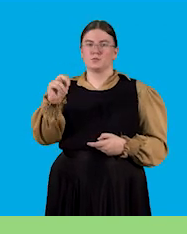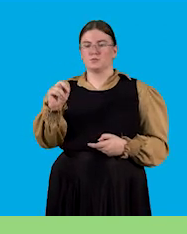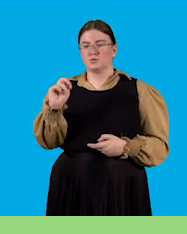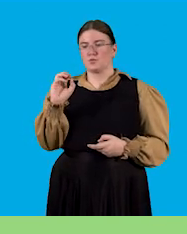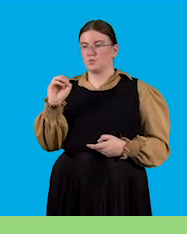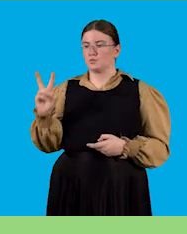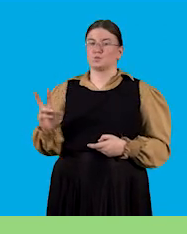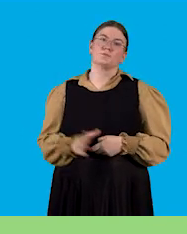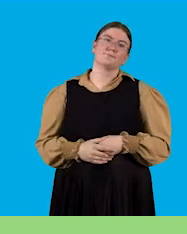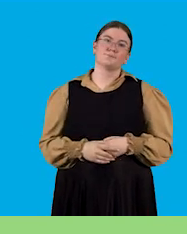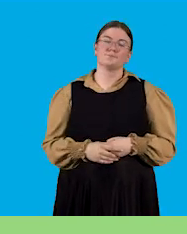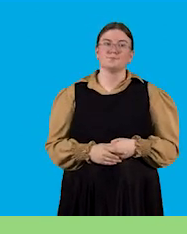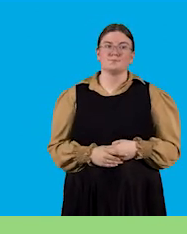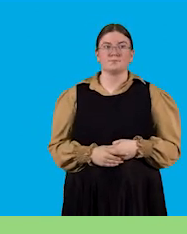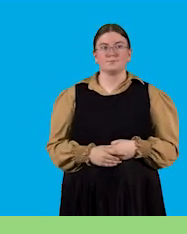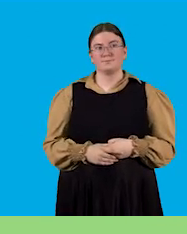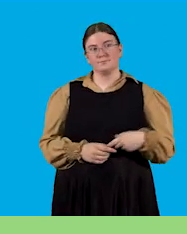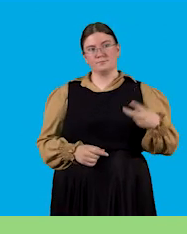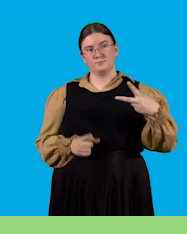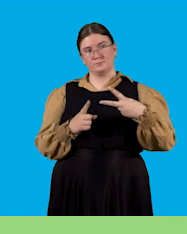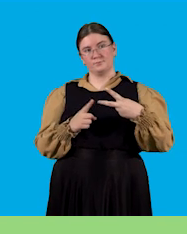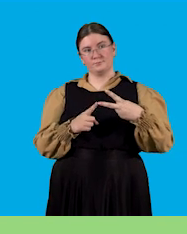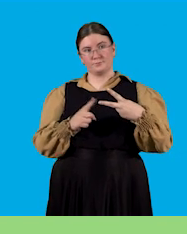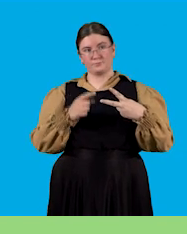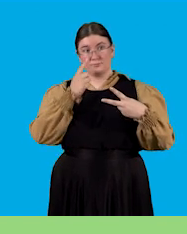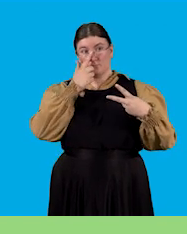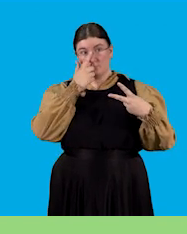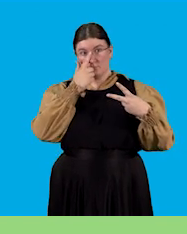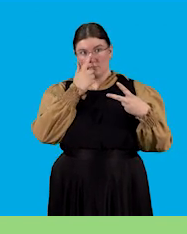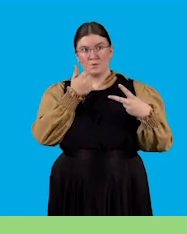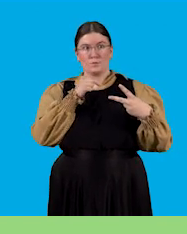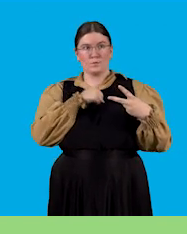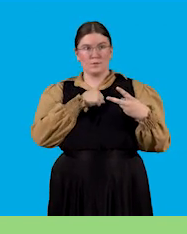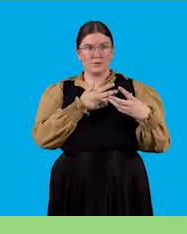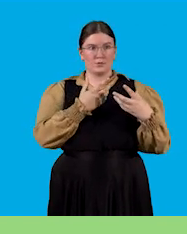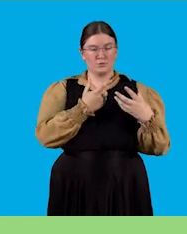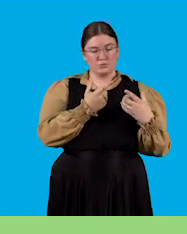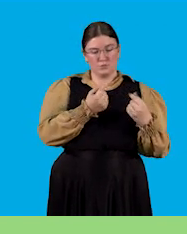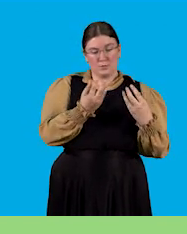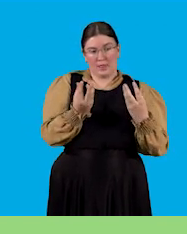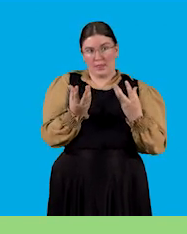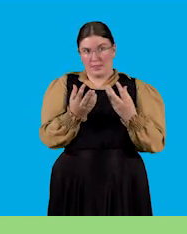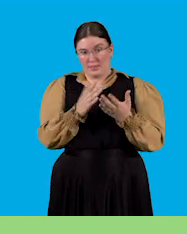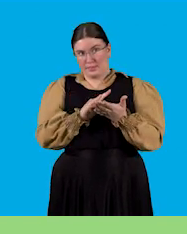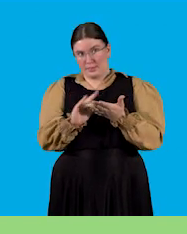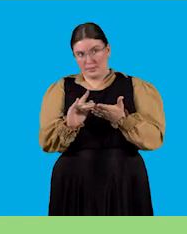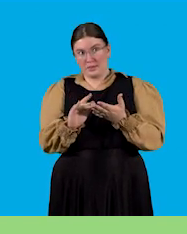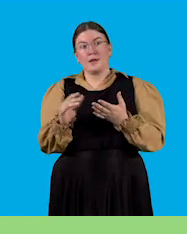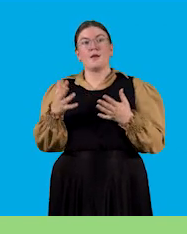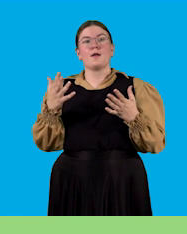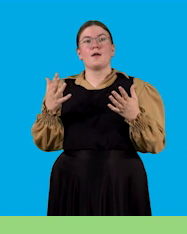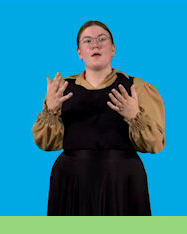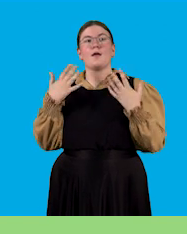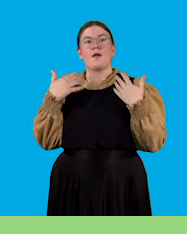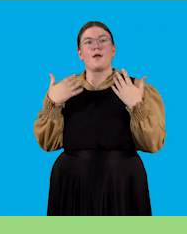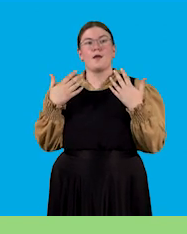is oxygen. The next question, when we do something, air enters the